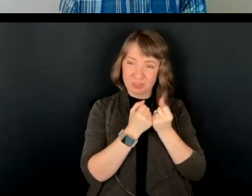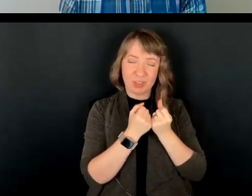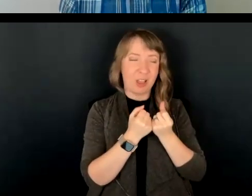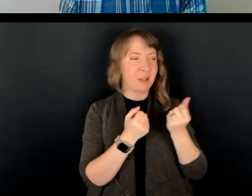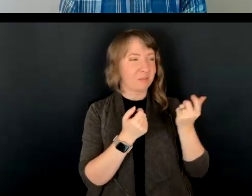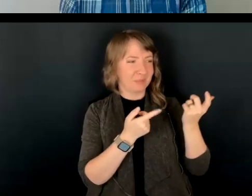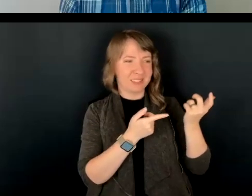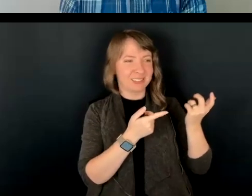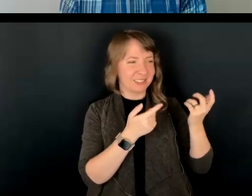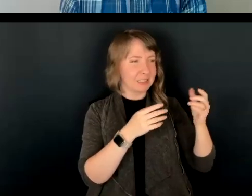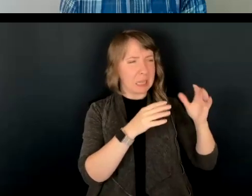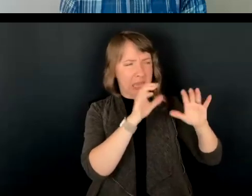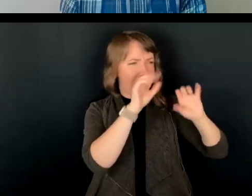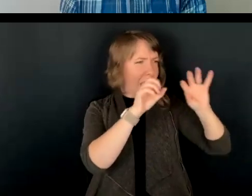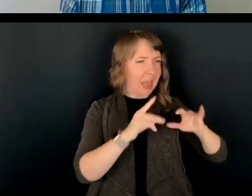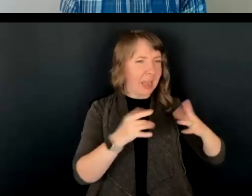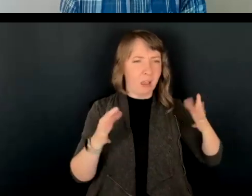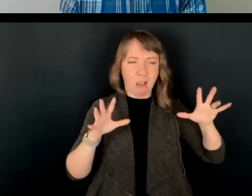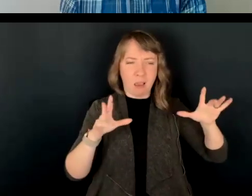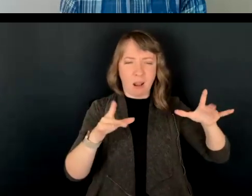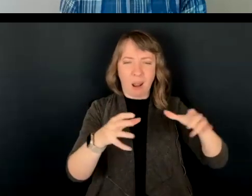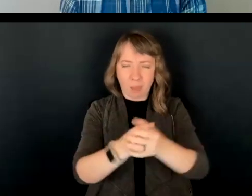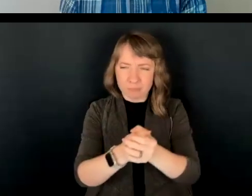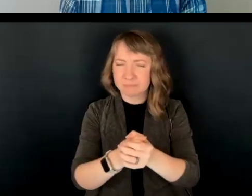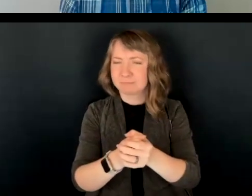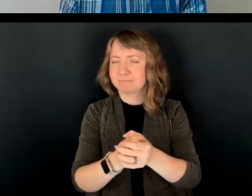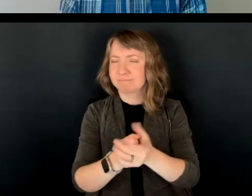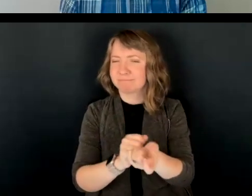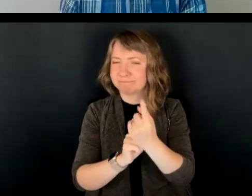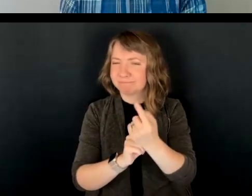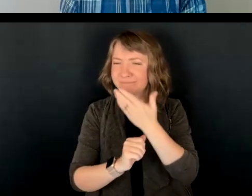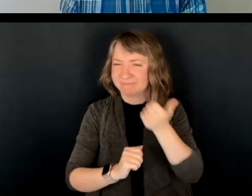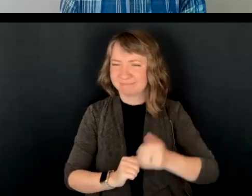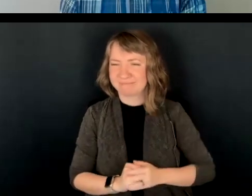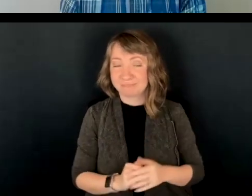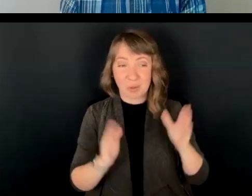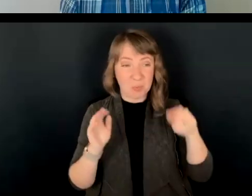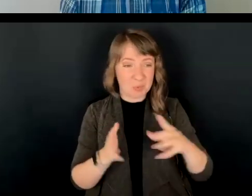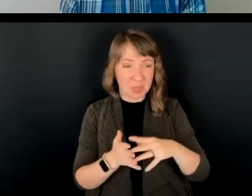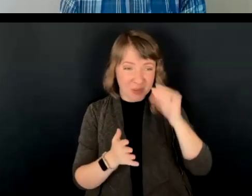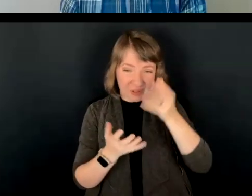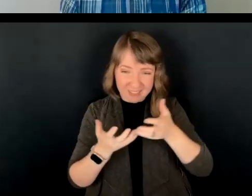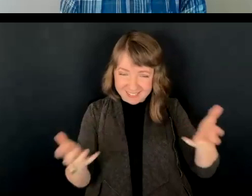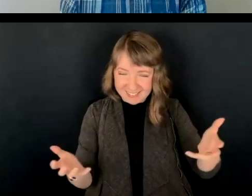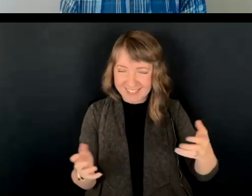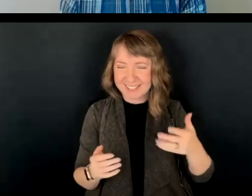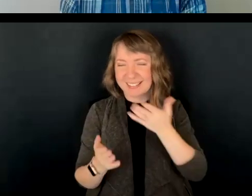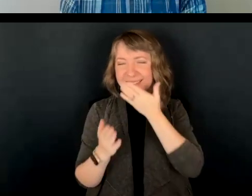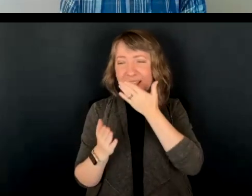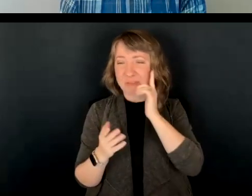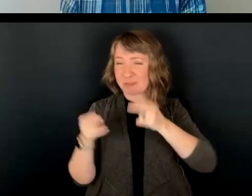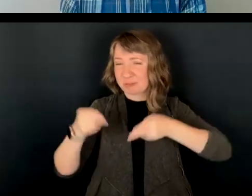thank you, and hope everyone learned a lot, and thank you all for